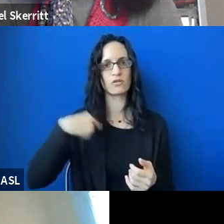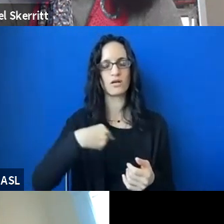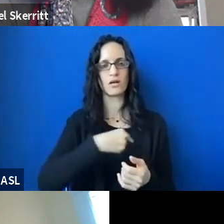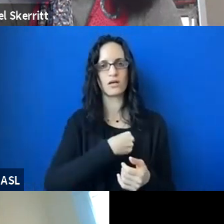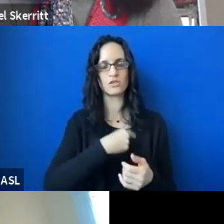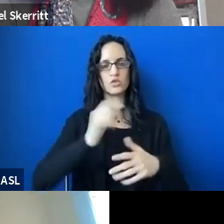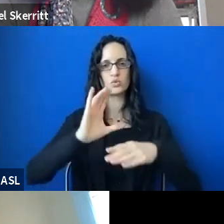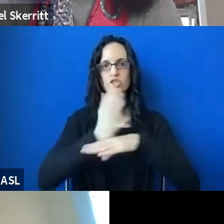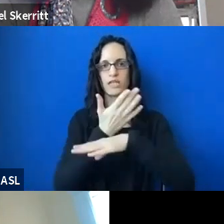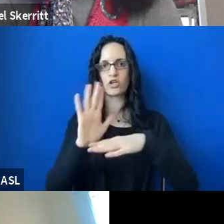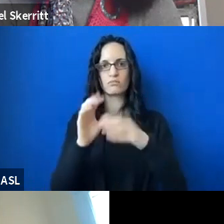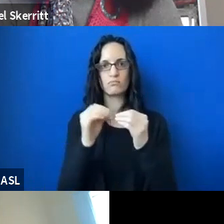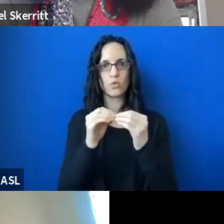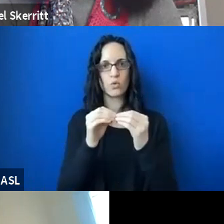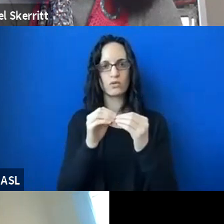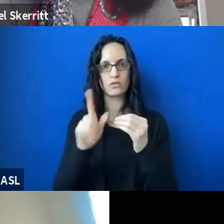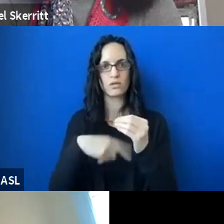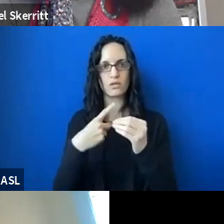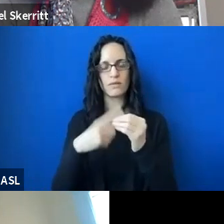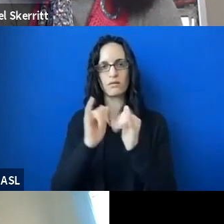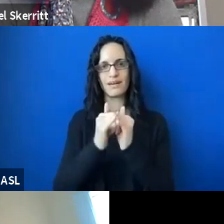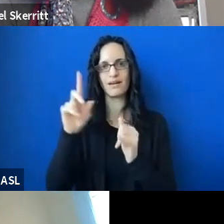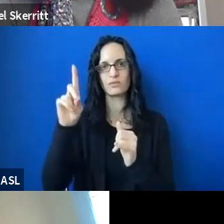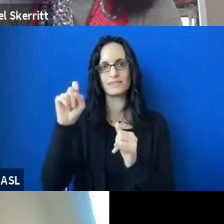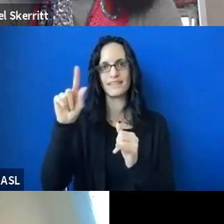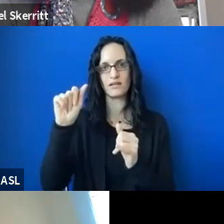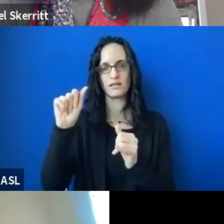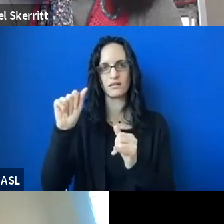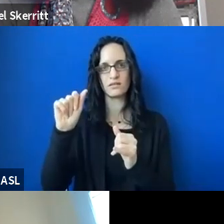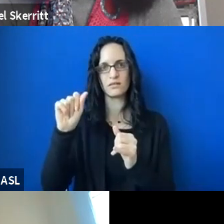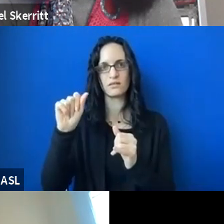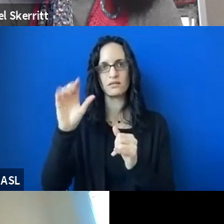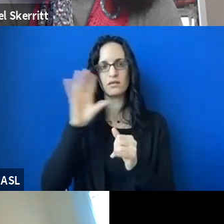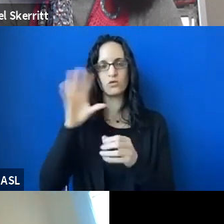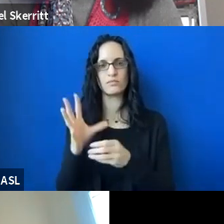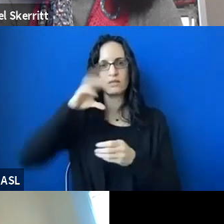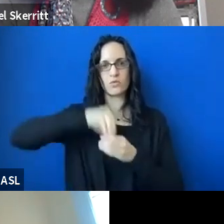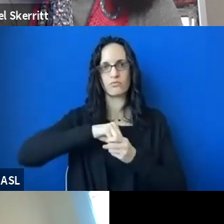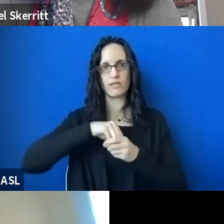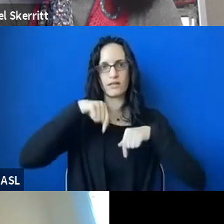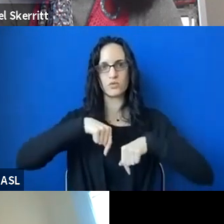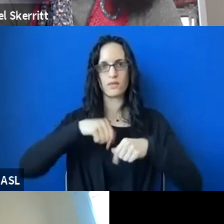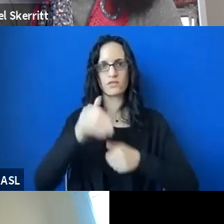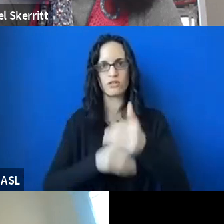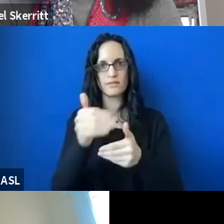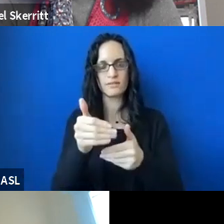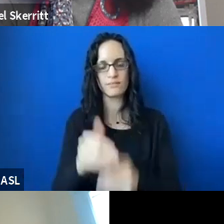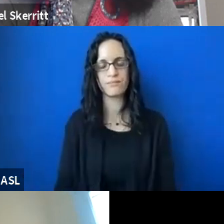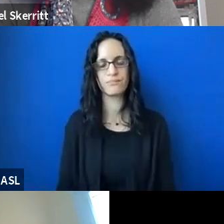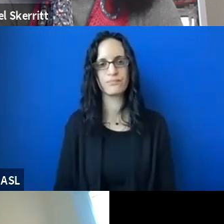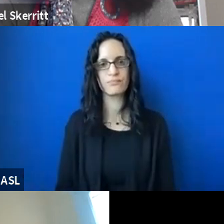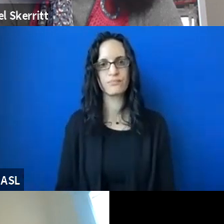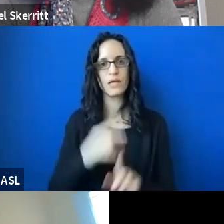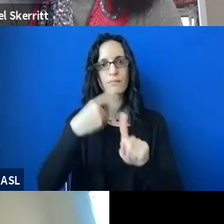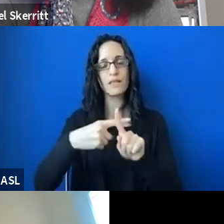more about how data will play into this process. And I'm committed to having